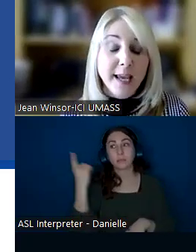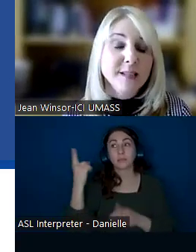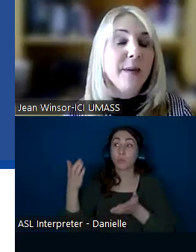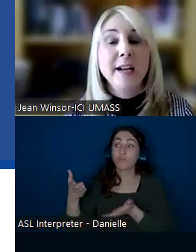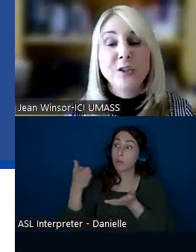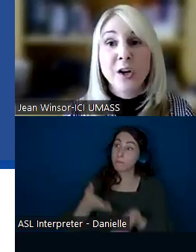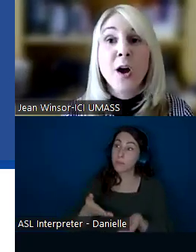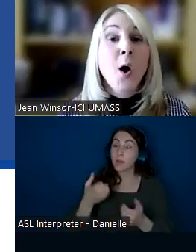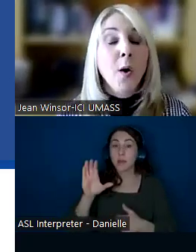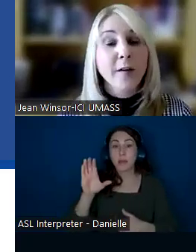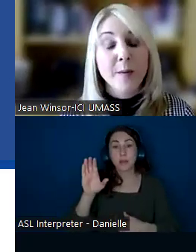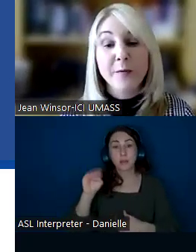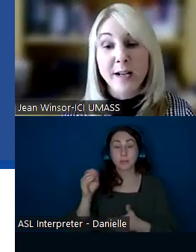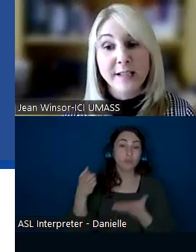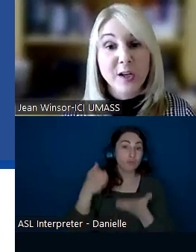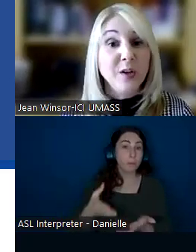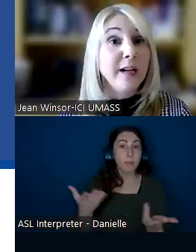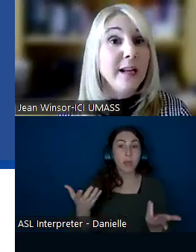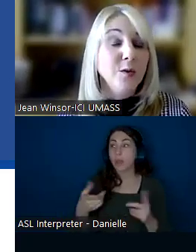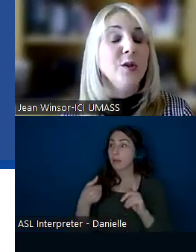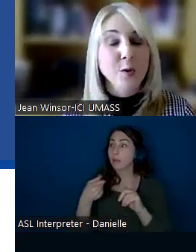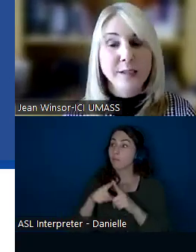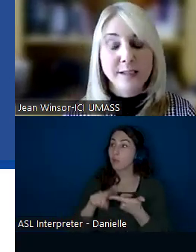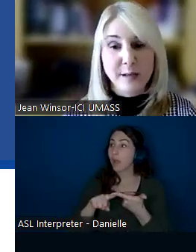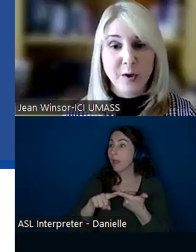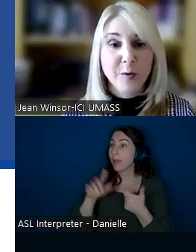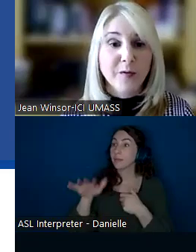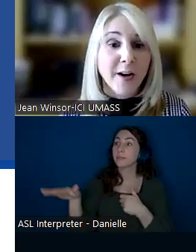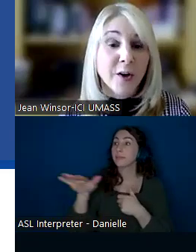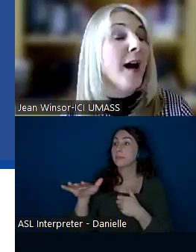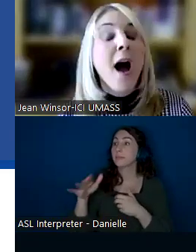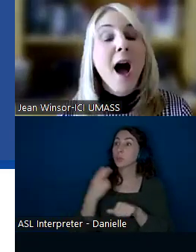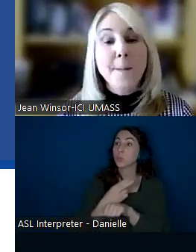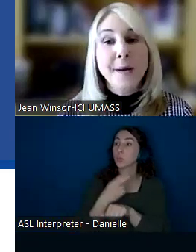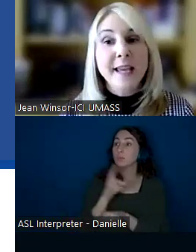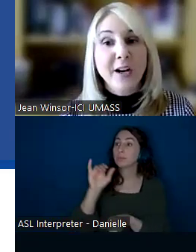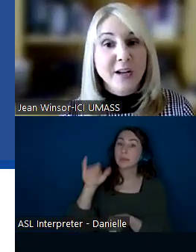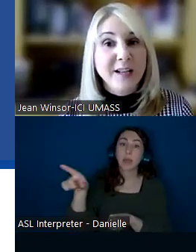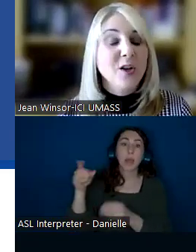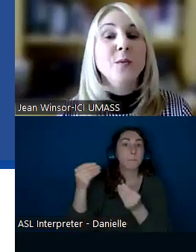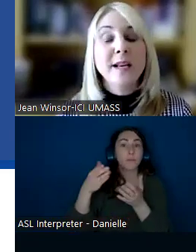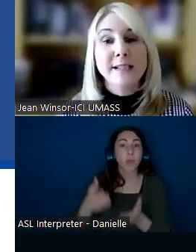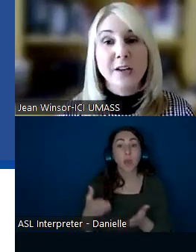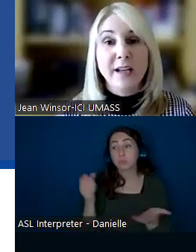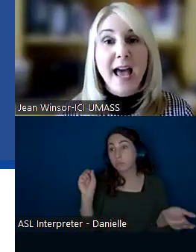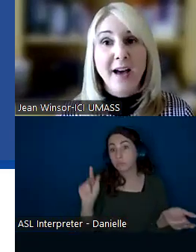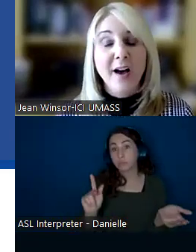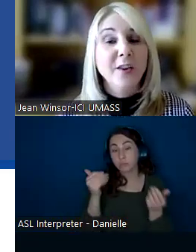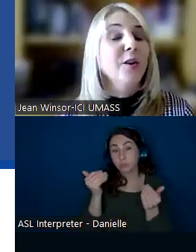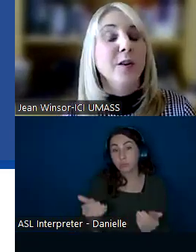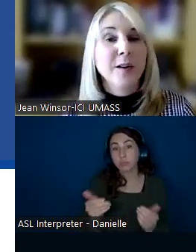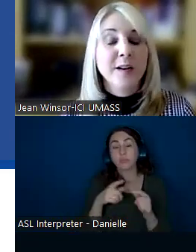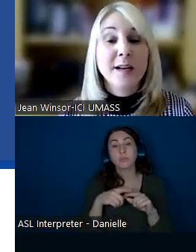from a case manager or from a friend in the community who's used a similar provider, but they don't necessarily